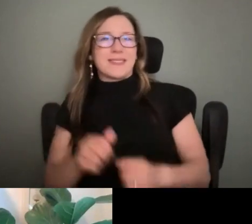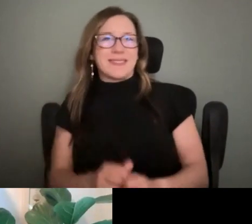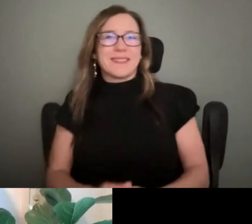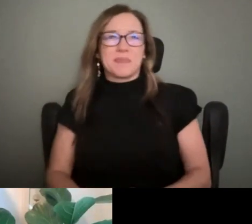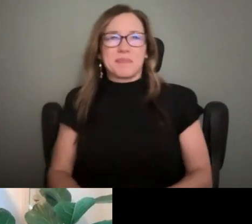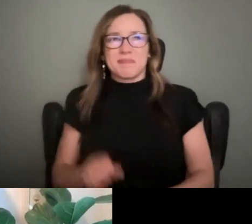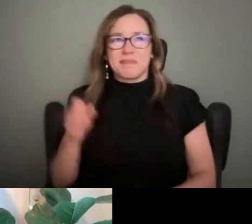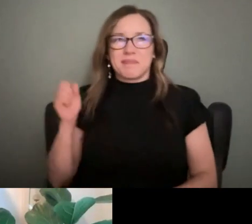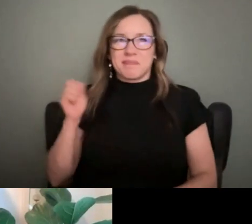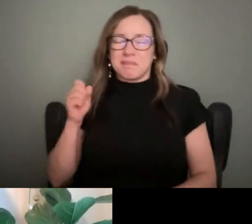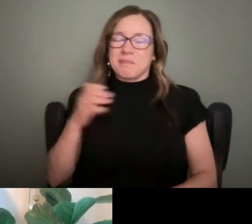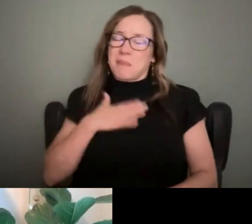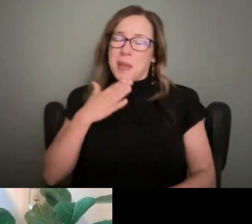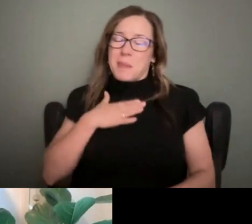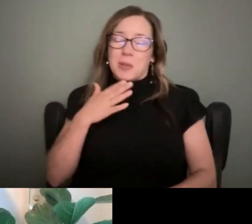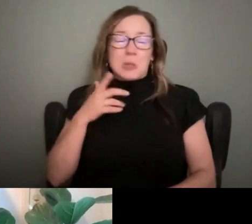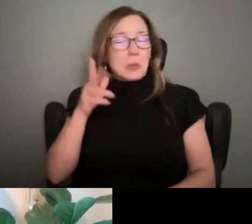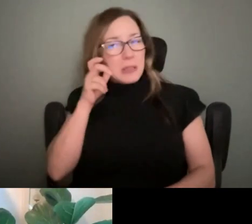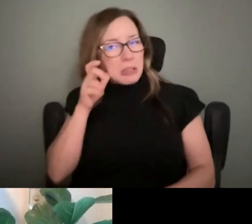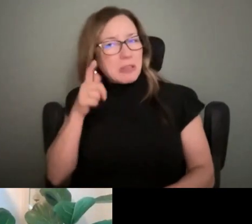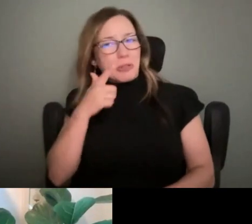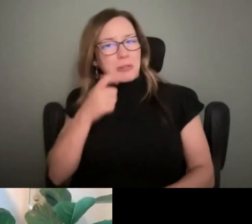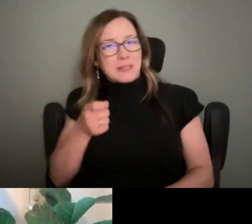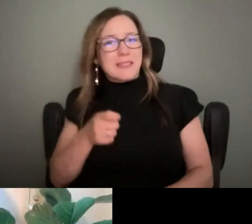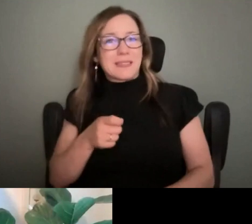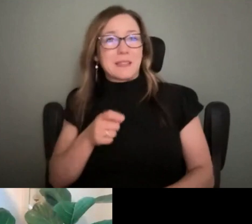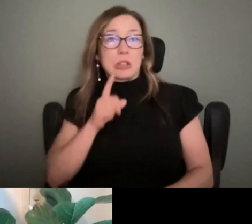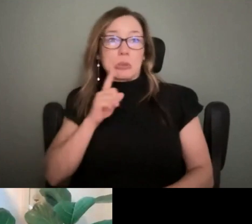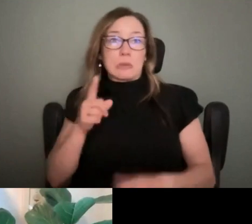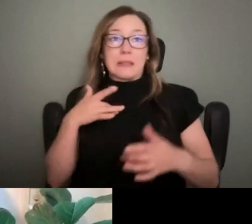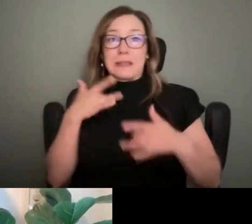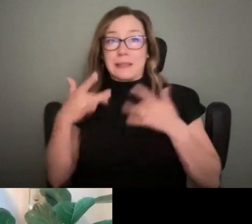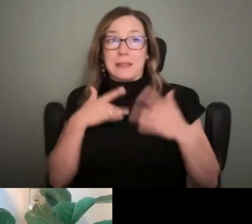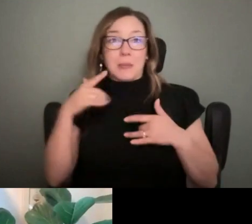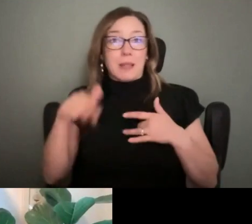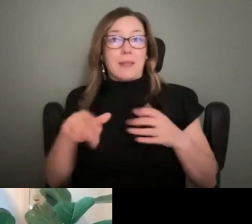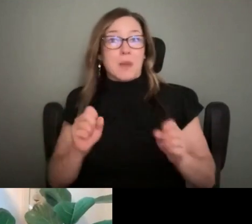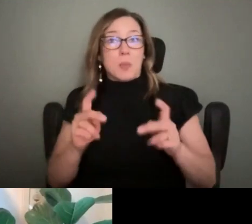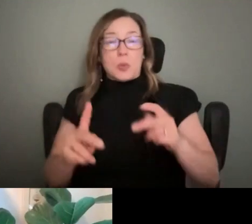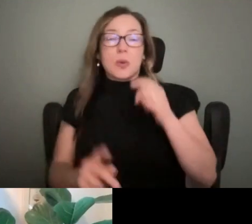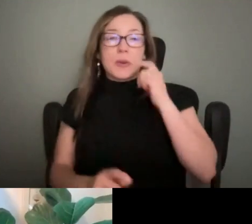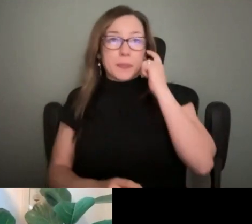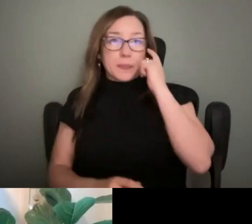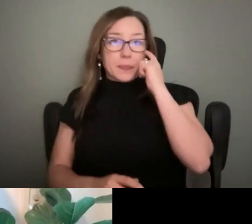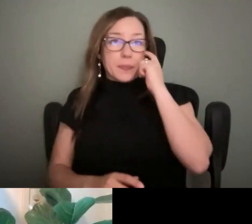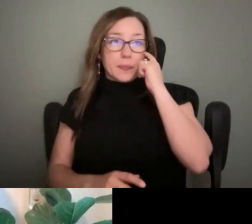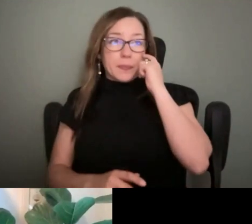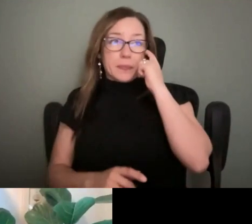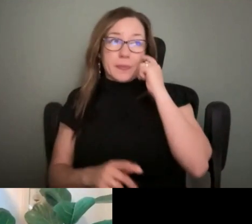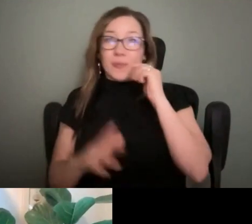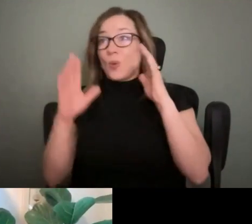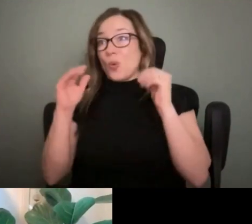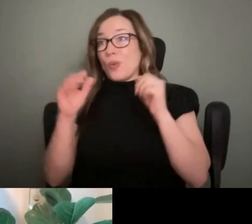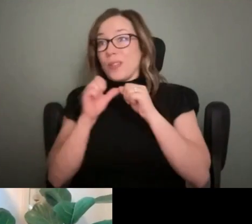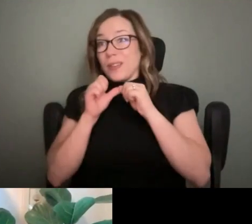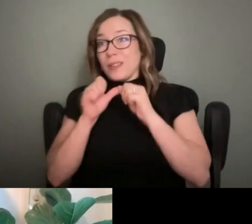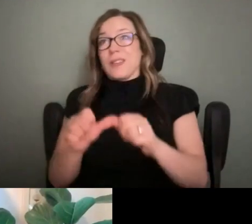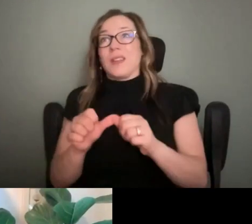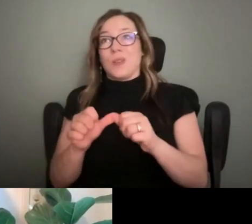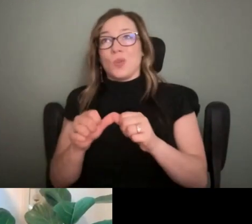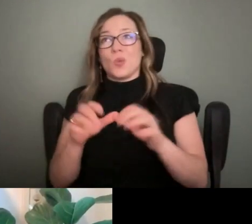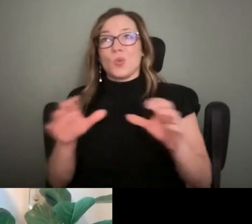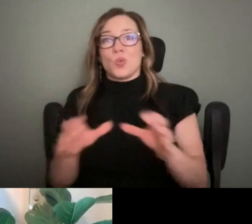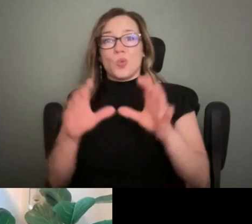Yeah, I'm so glad to hear there's interest. We are really excited about this opportunity and hope to continue to do